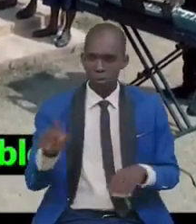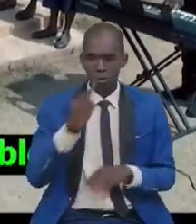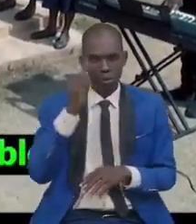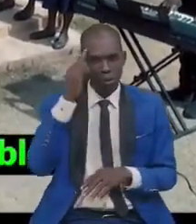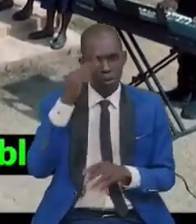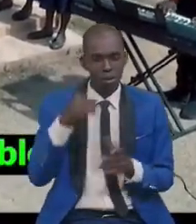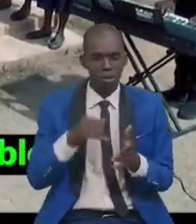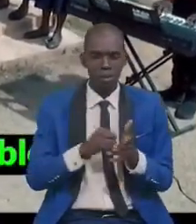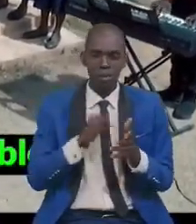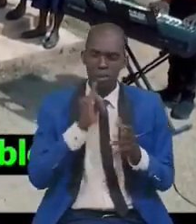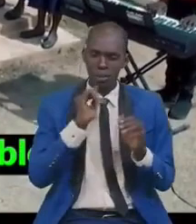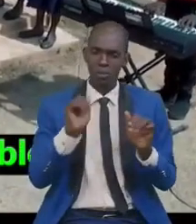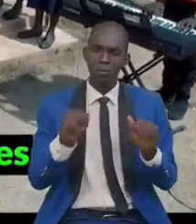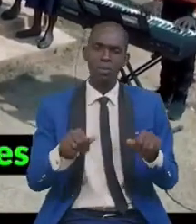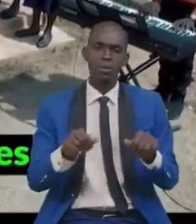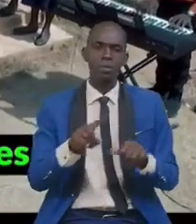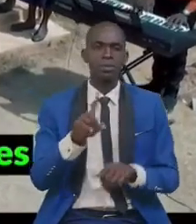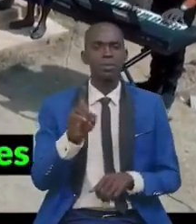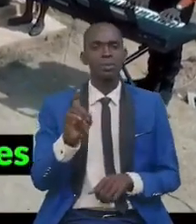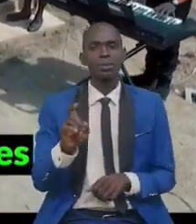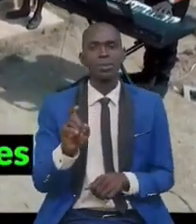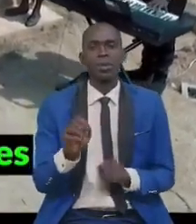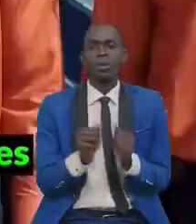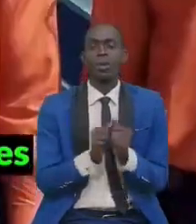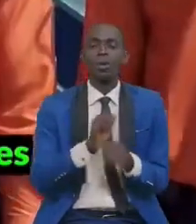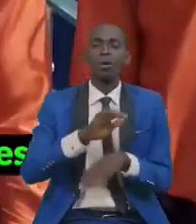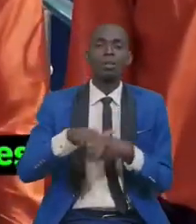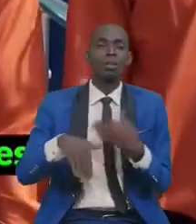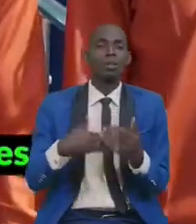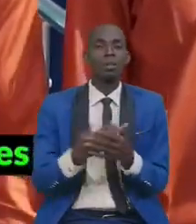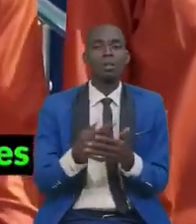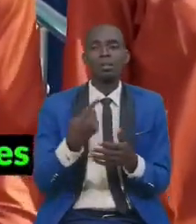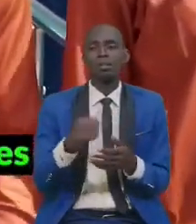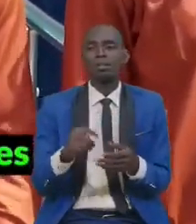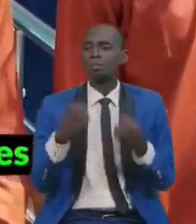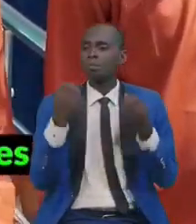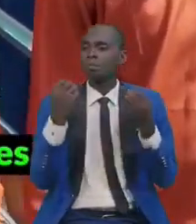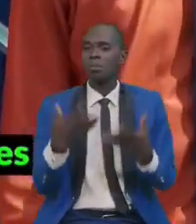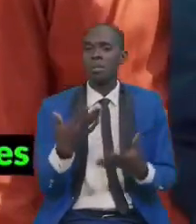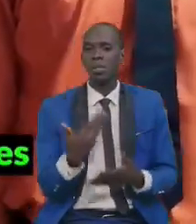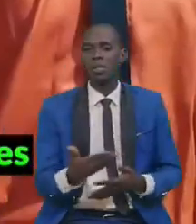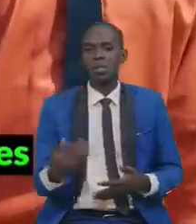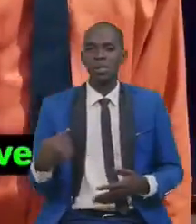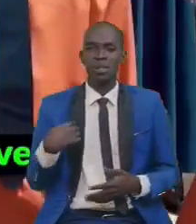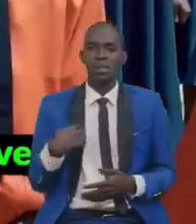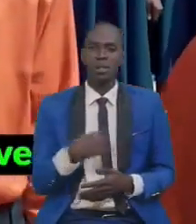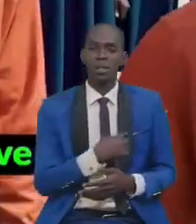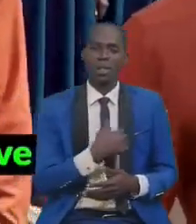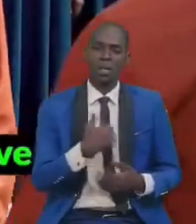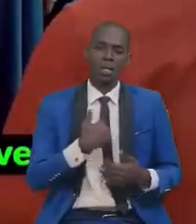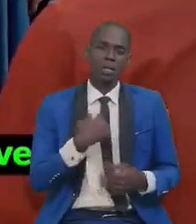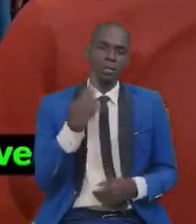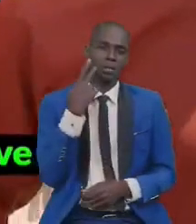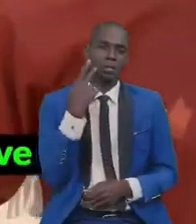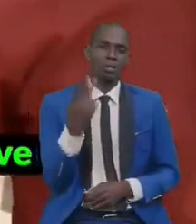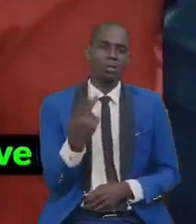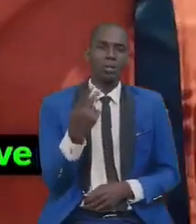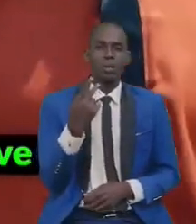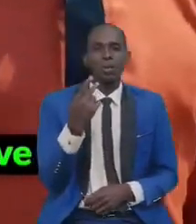Why don't you think it's possible? With all the many things we see, why do you think it's possible?